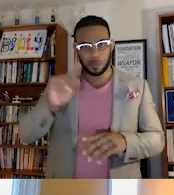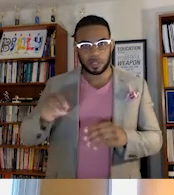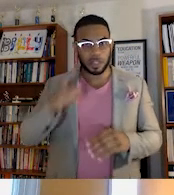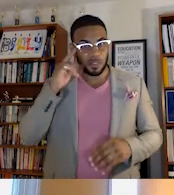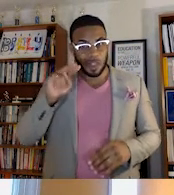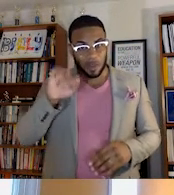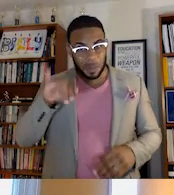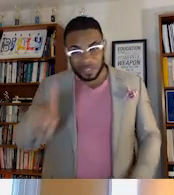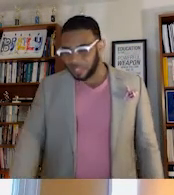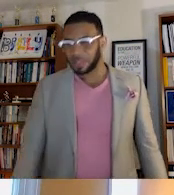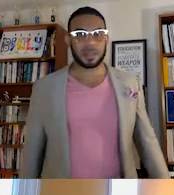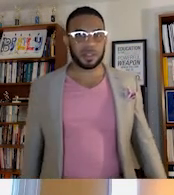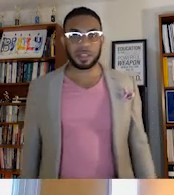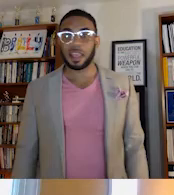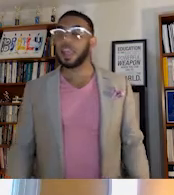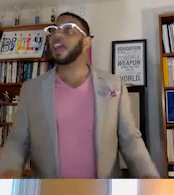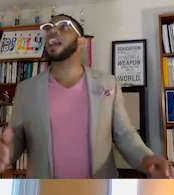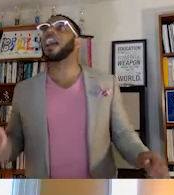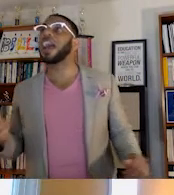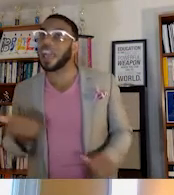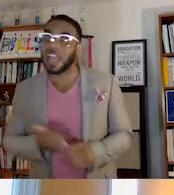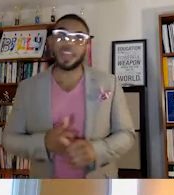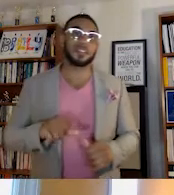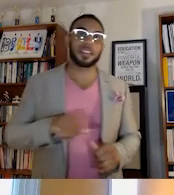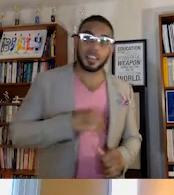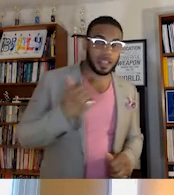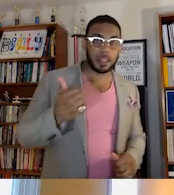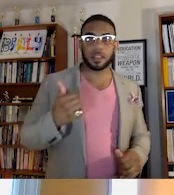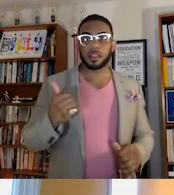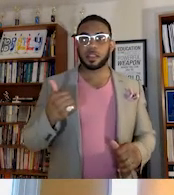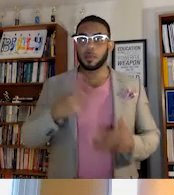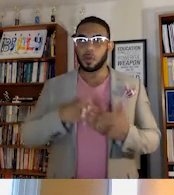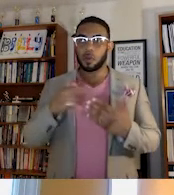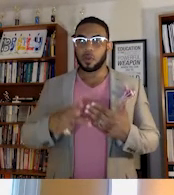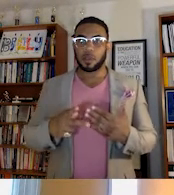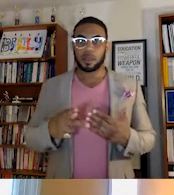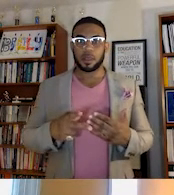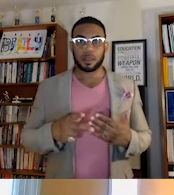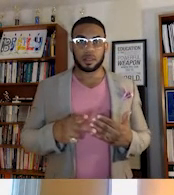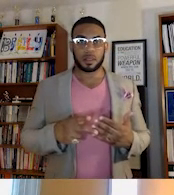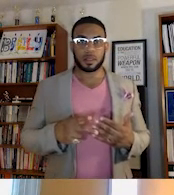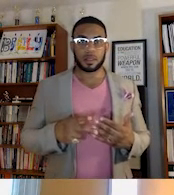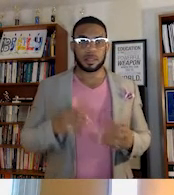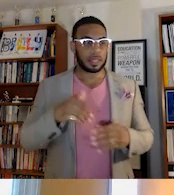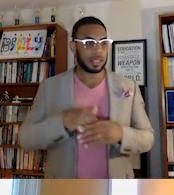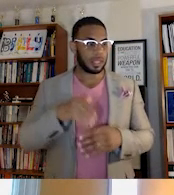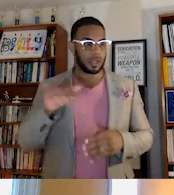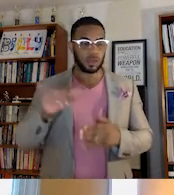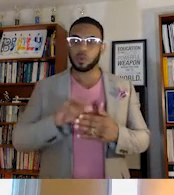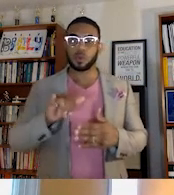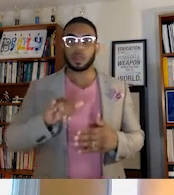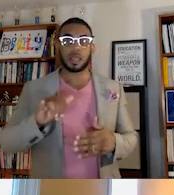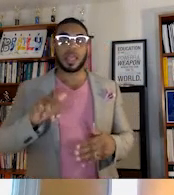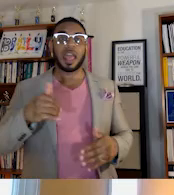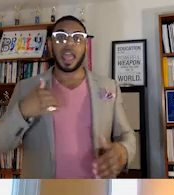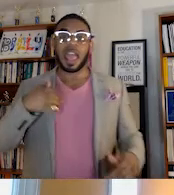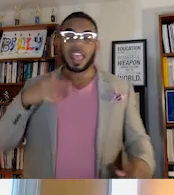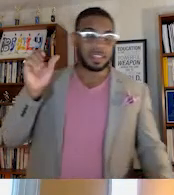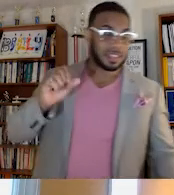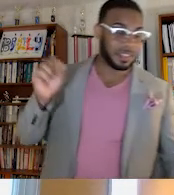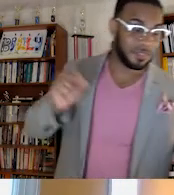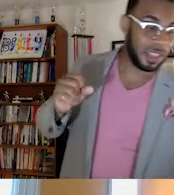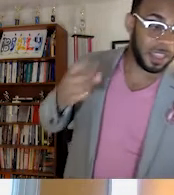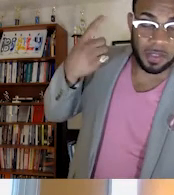for NYPD, and every other program in New York City has to